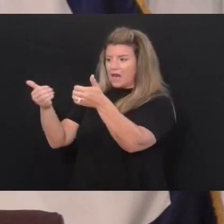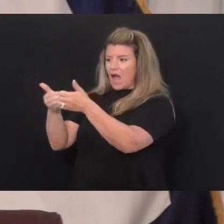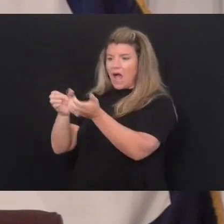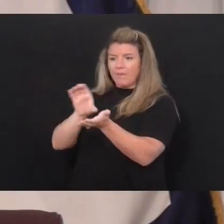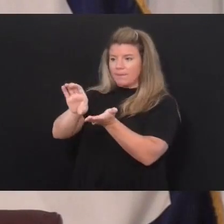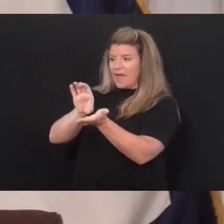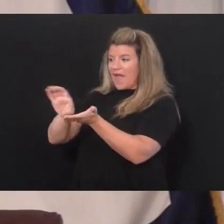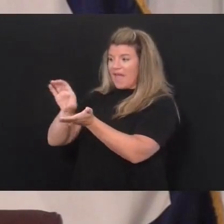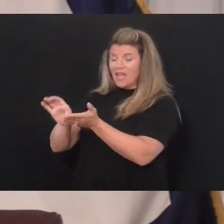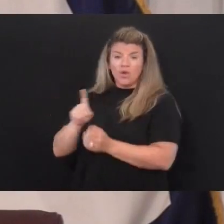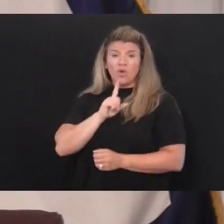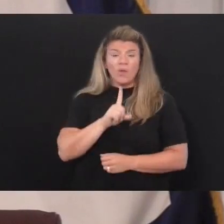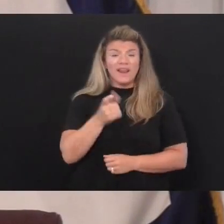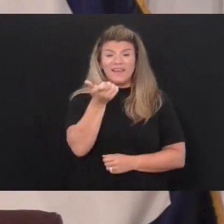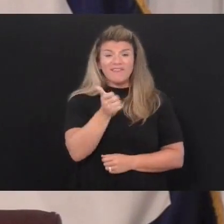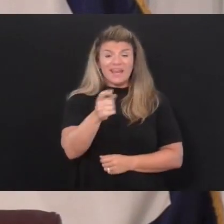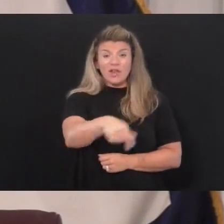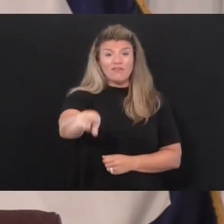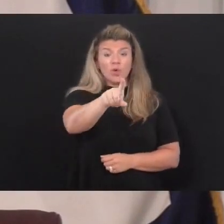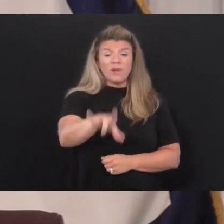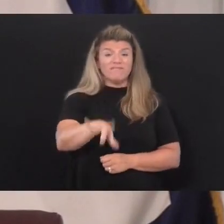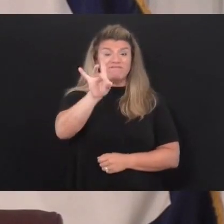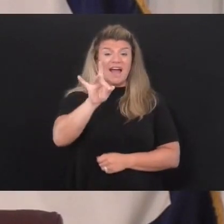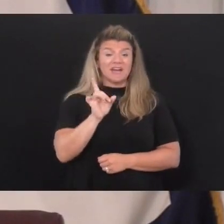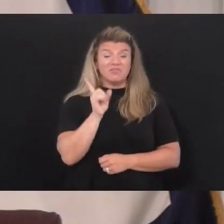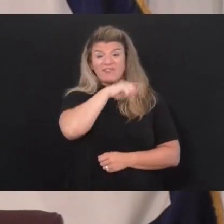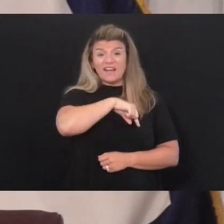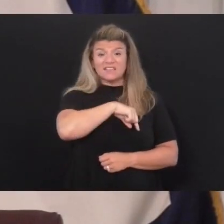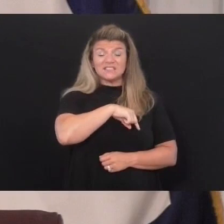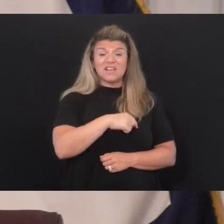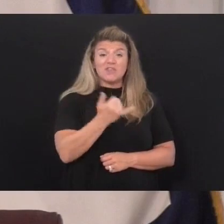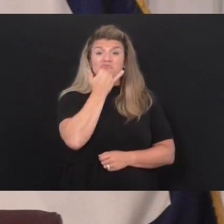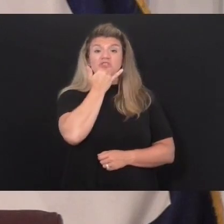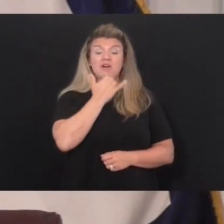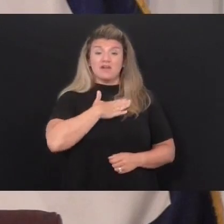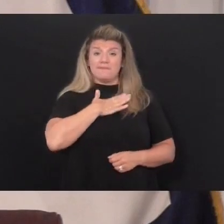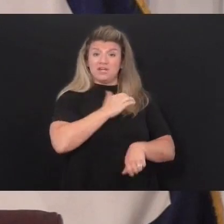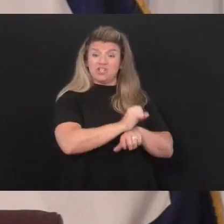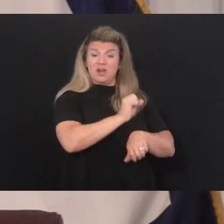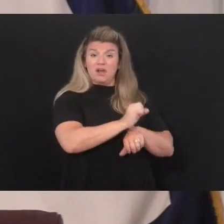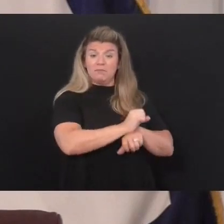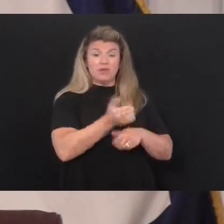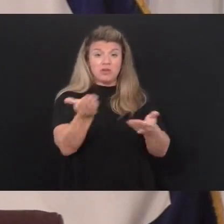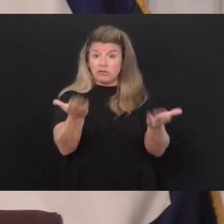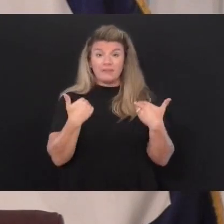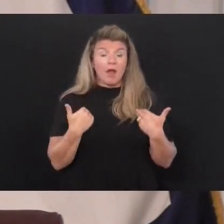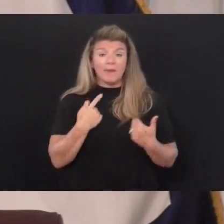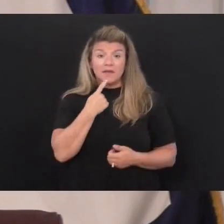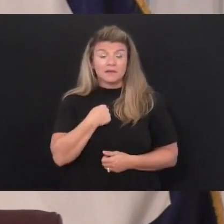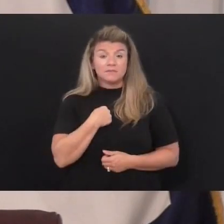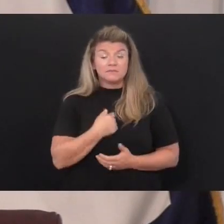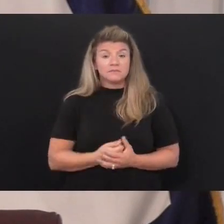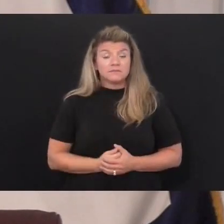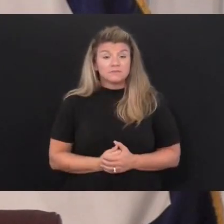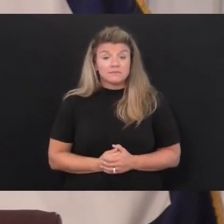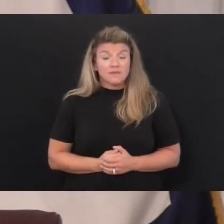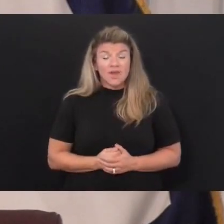PPE in the event of a significant surge. There are some areas where we need to continue to focus, including gloves